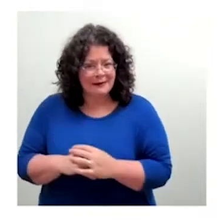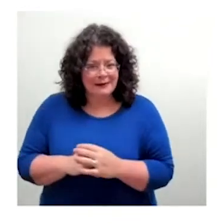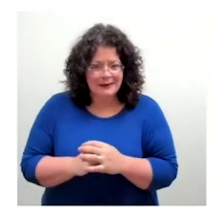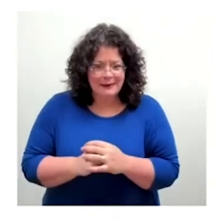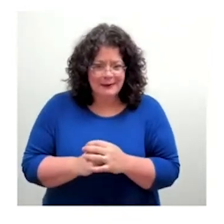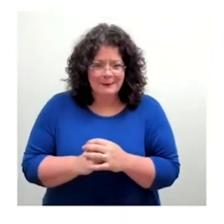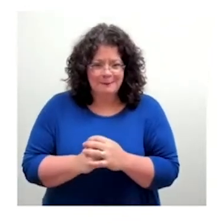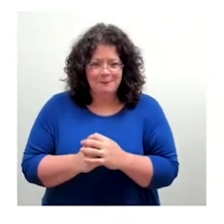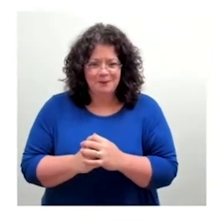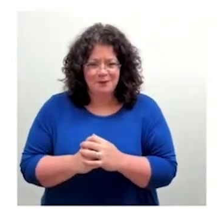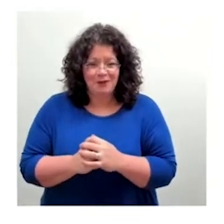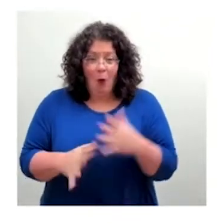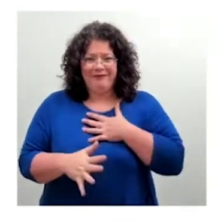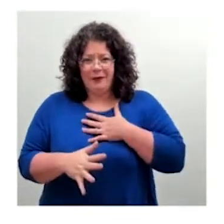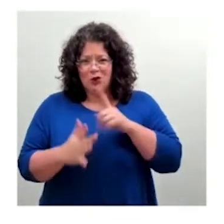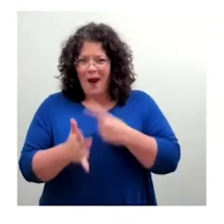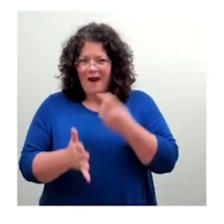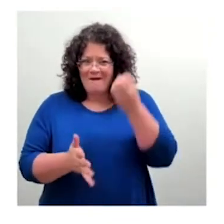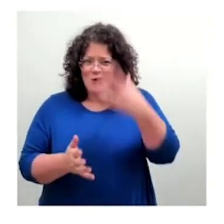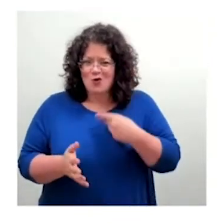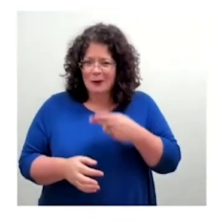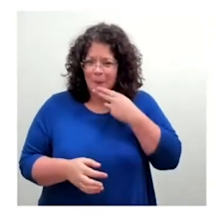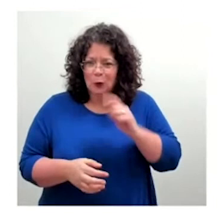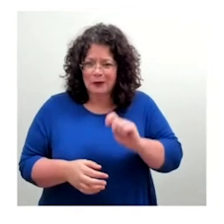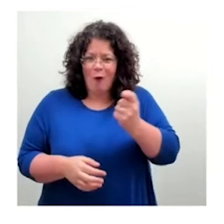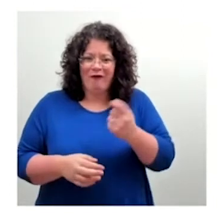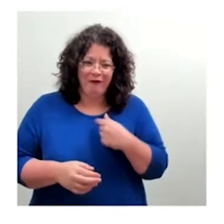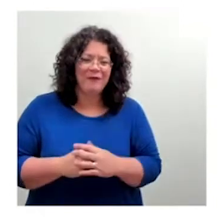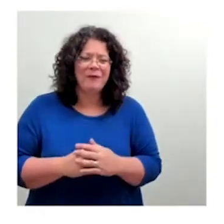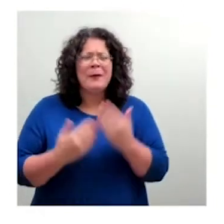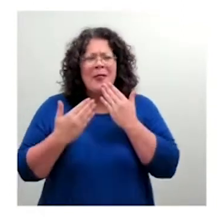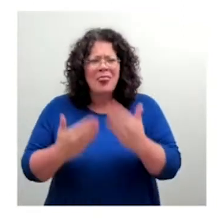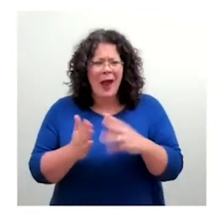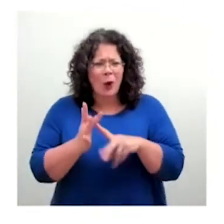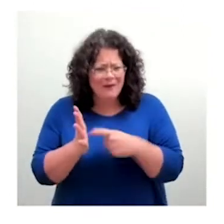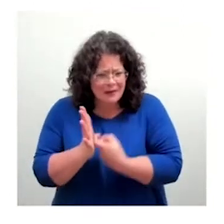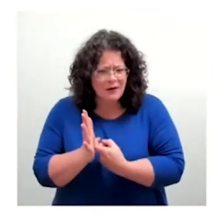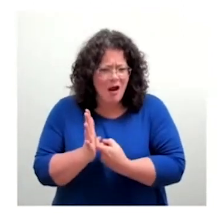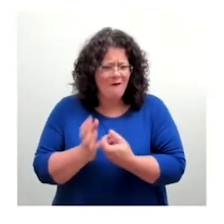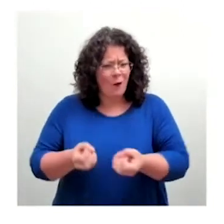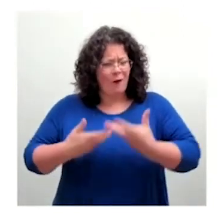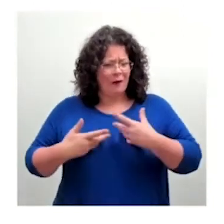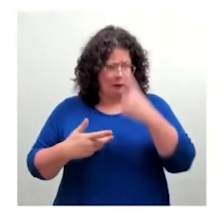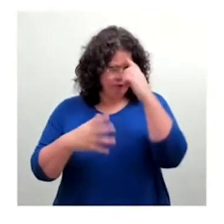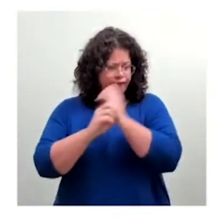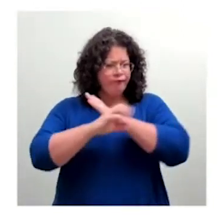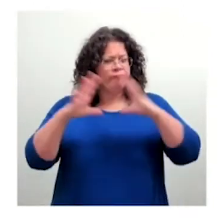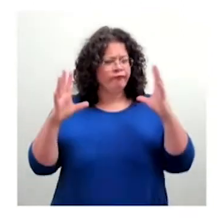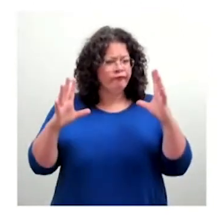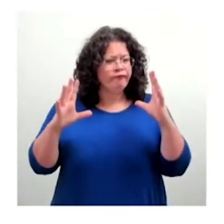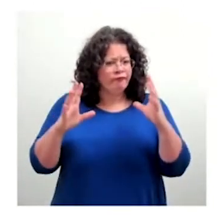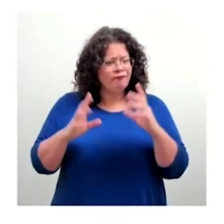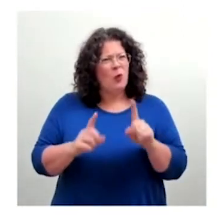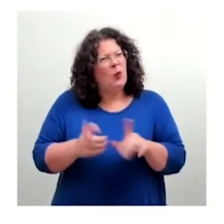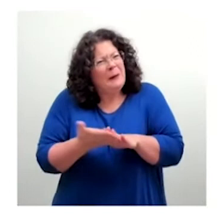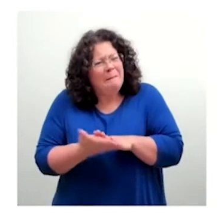helpful overview of what it actually means to be a smart city in practice, and also how you have to keep responding to changing times. Like COVID